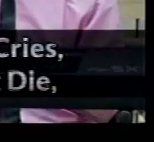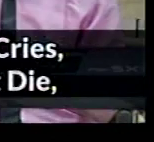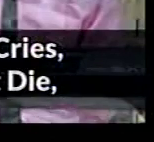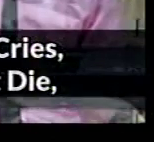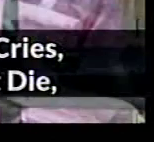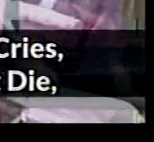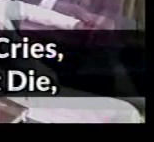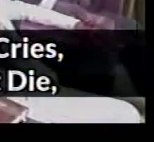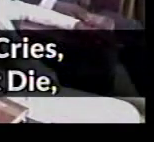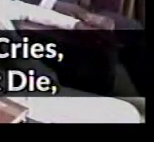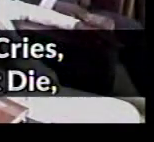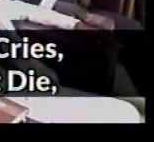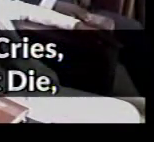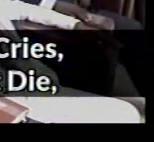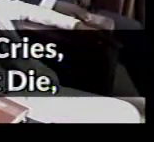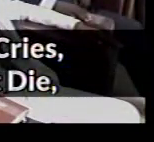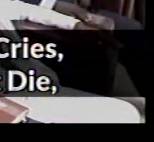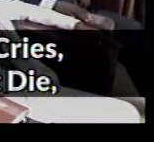autumn day,